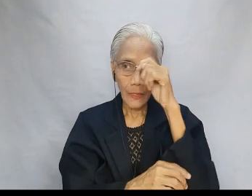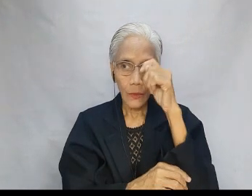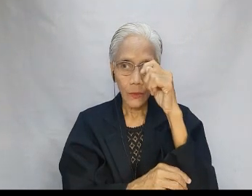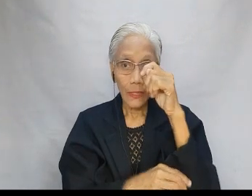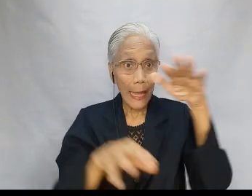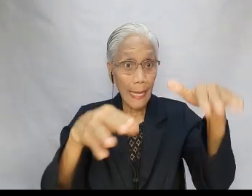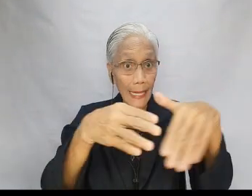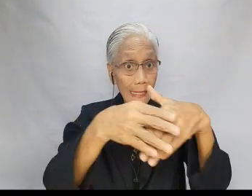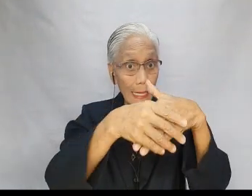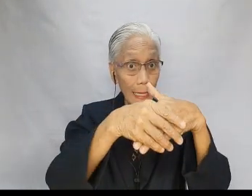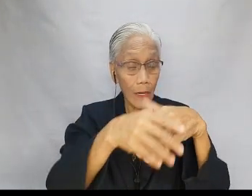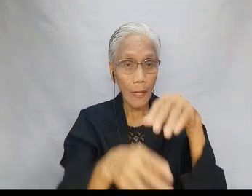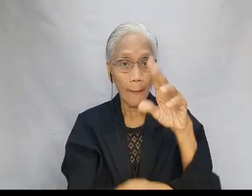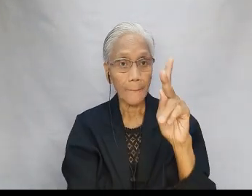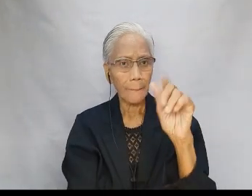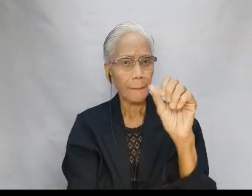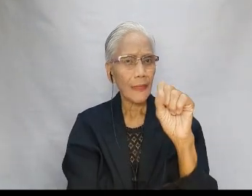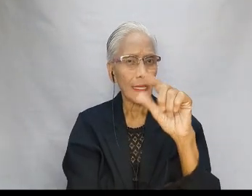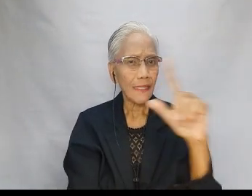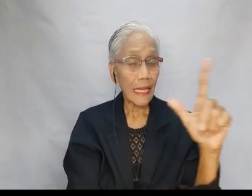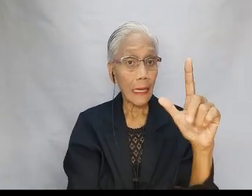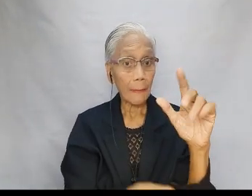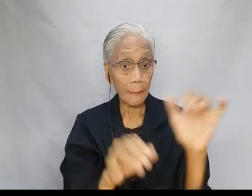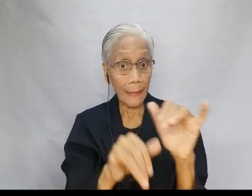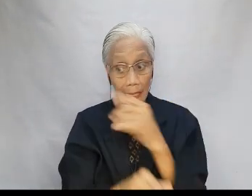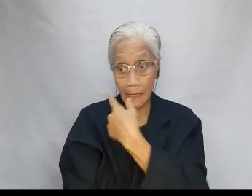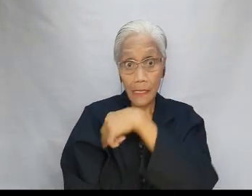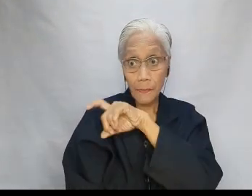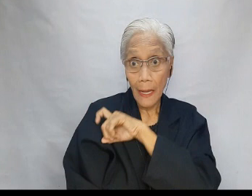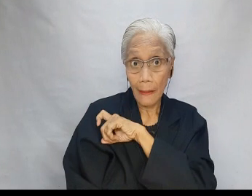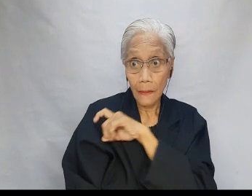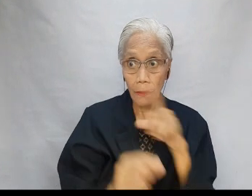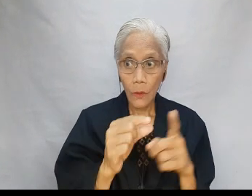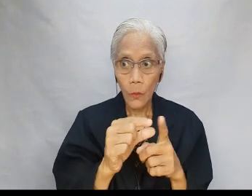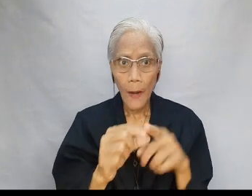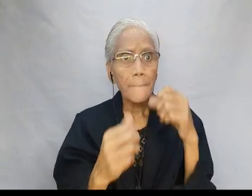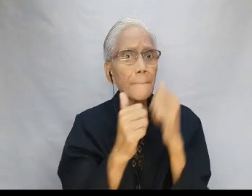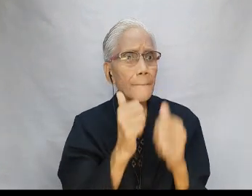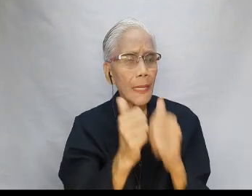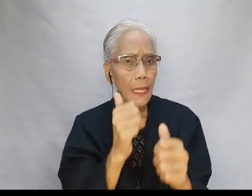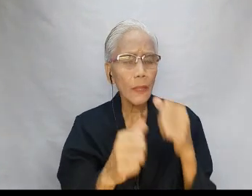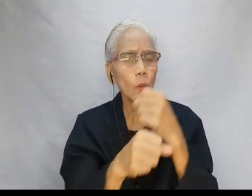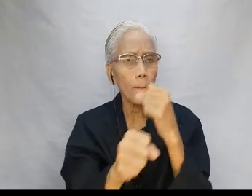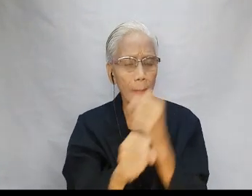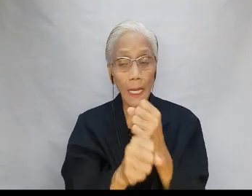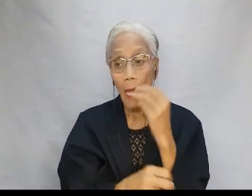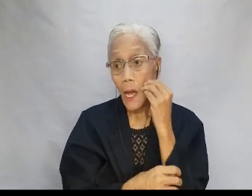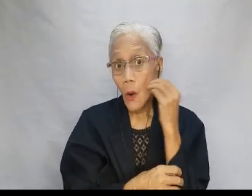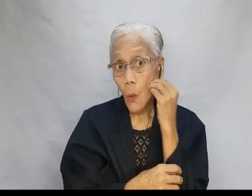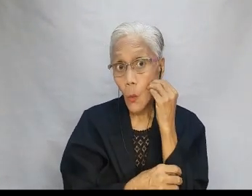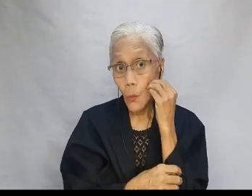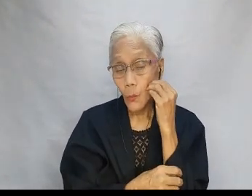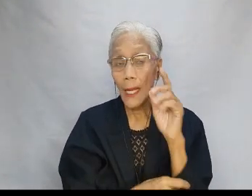wedding, kasal, is derived from the Spanish casar. That is, to make a home, to